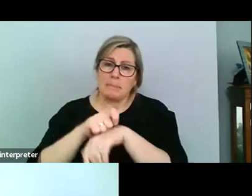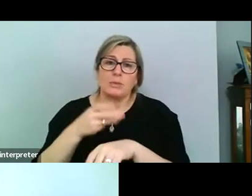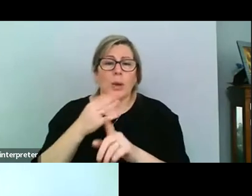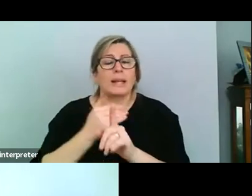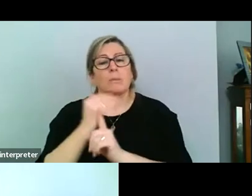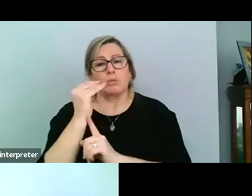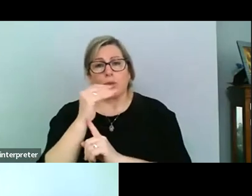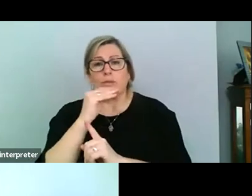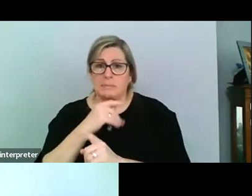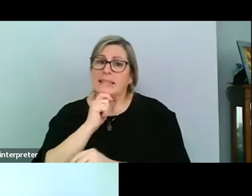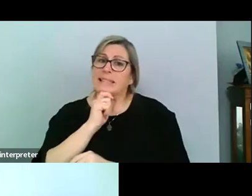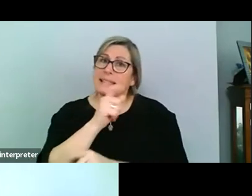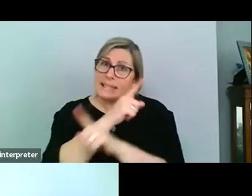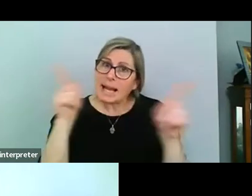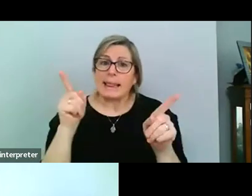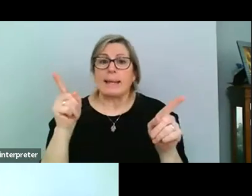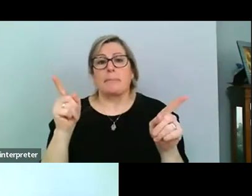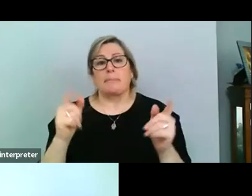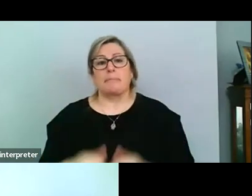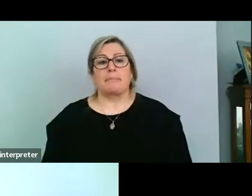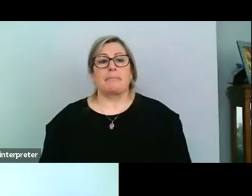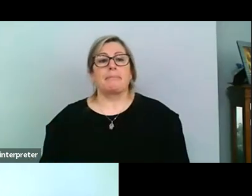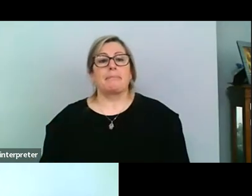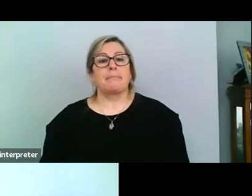improve the services.